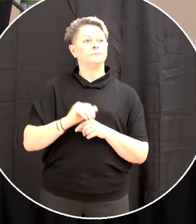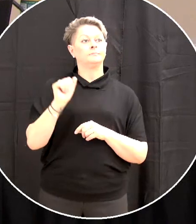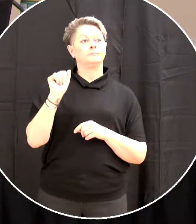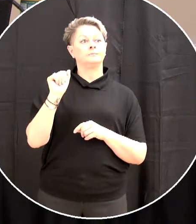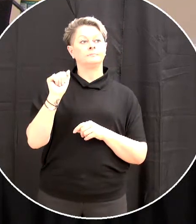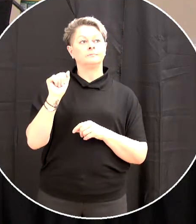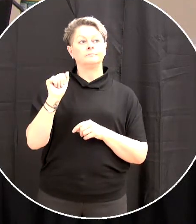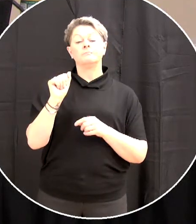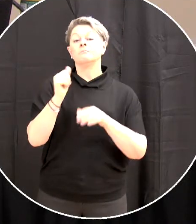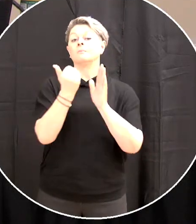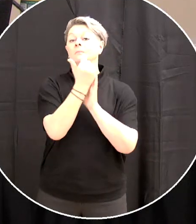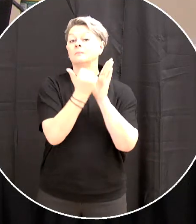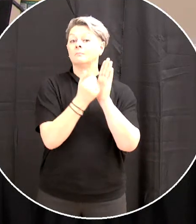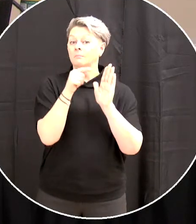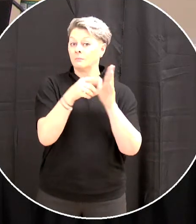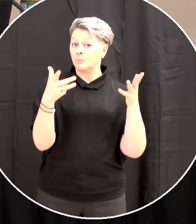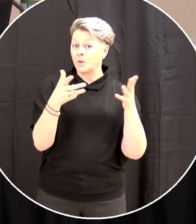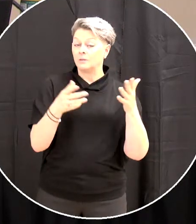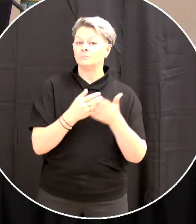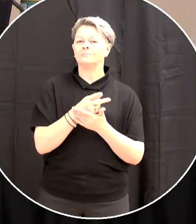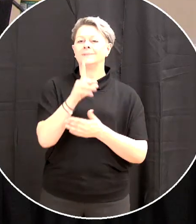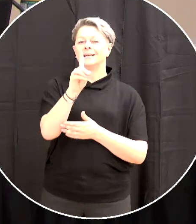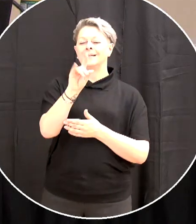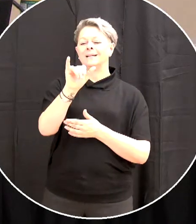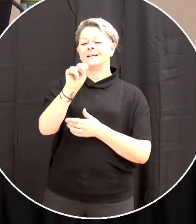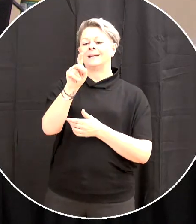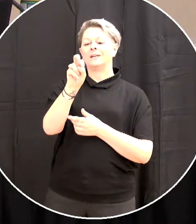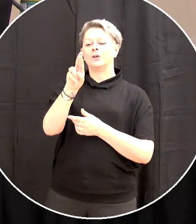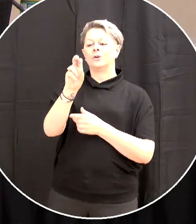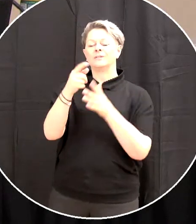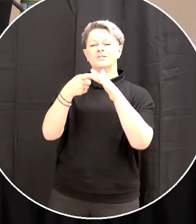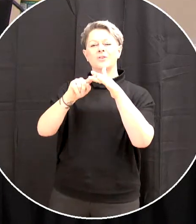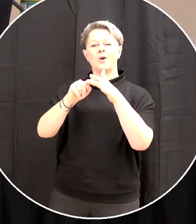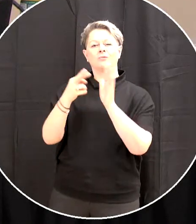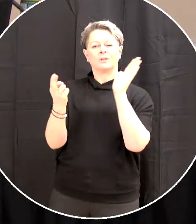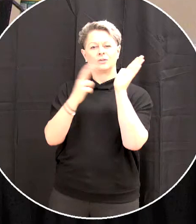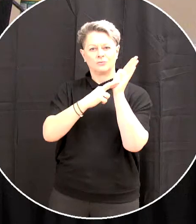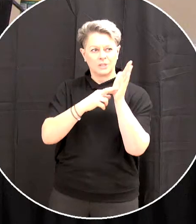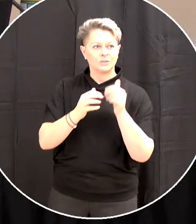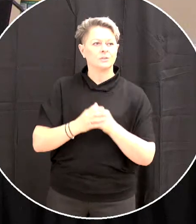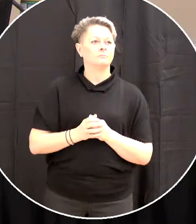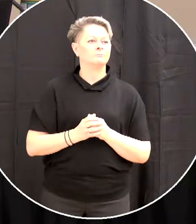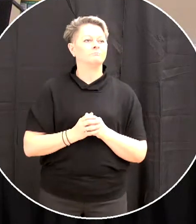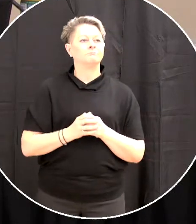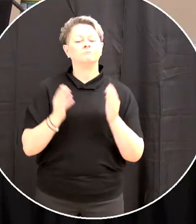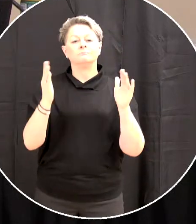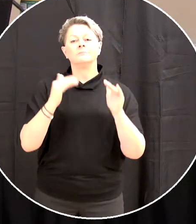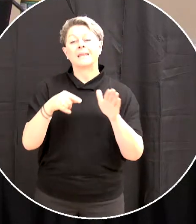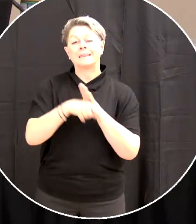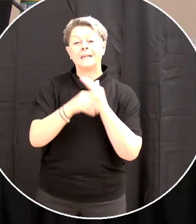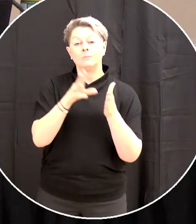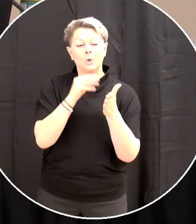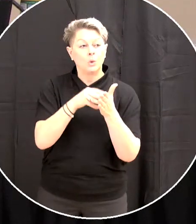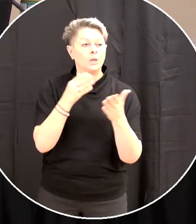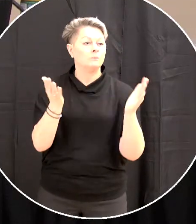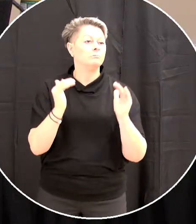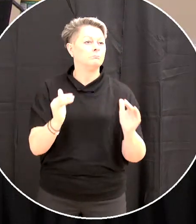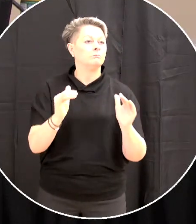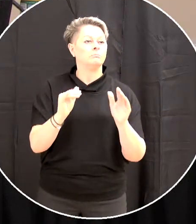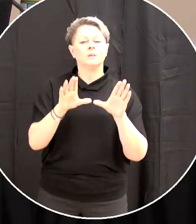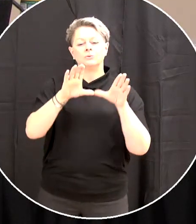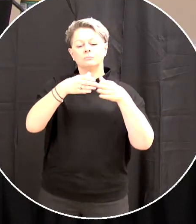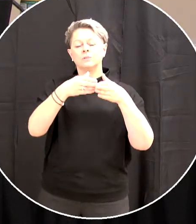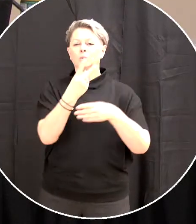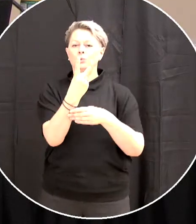So on the agenda, we'll cover Kinderstart registration, a few slides on deep learning, as well as discuss scenario 2 for high